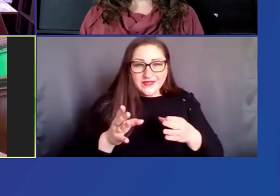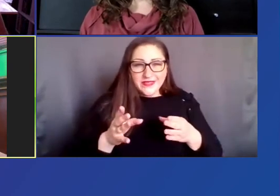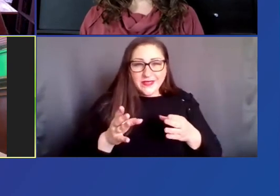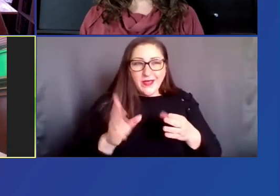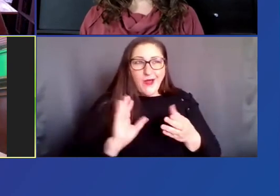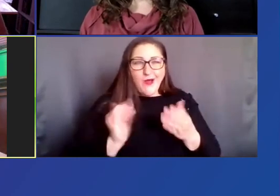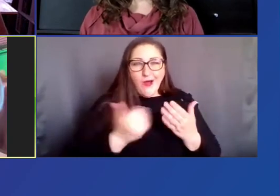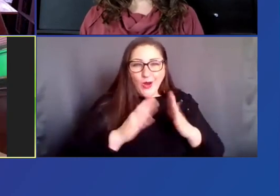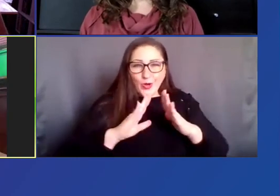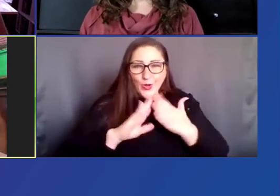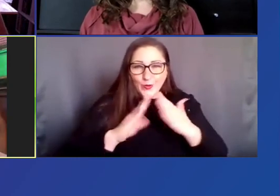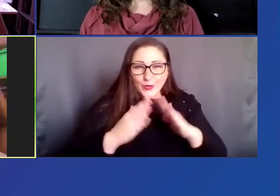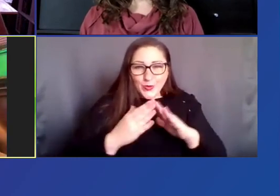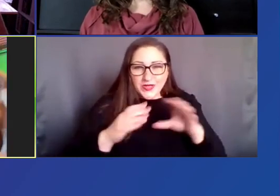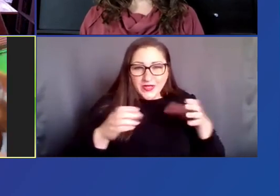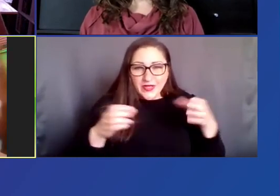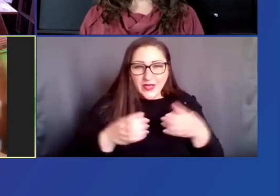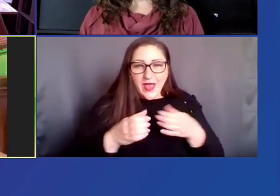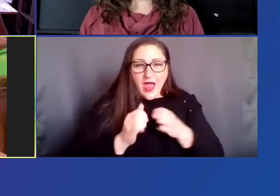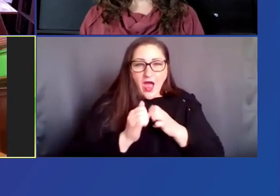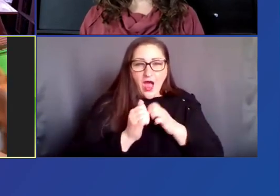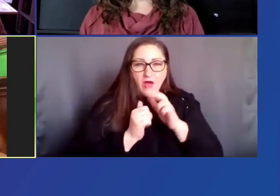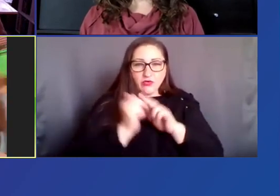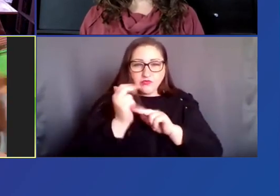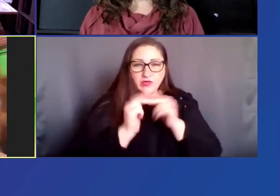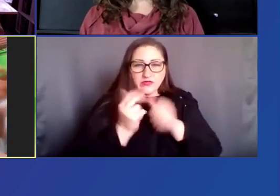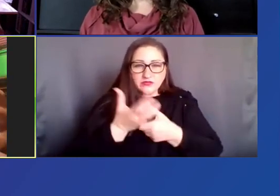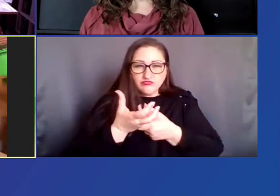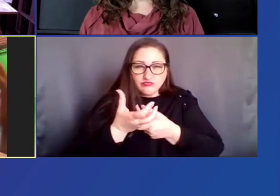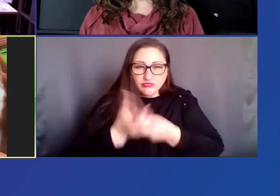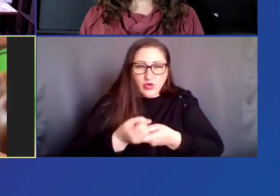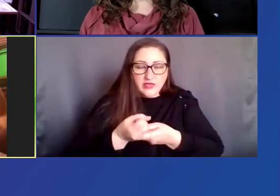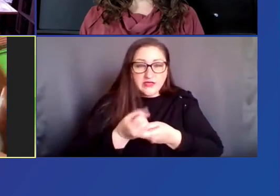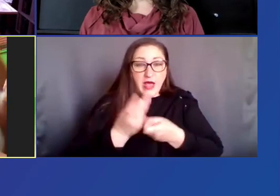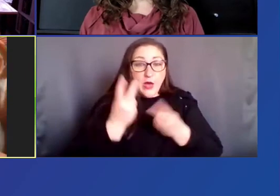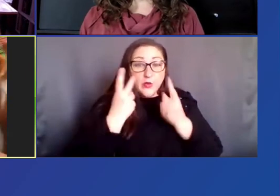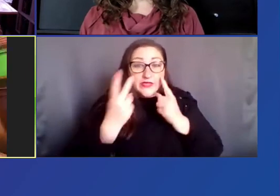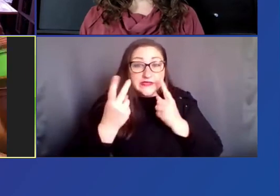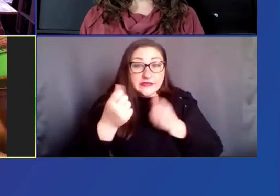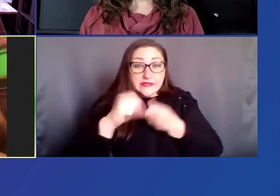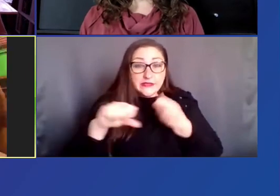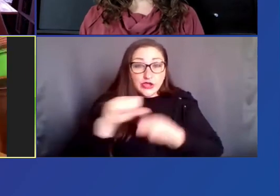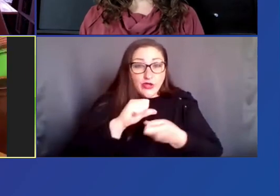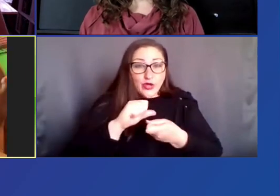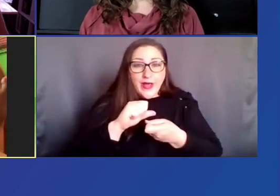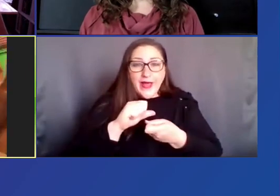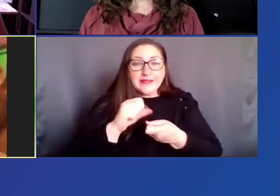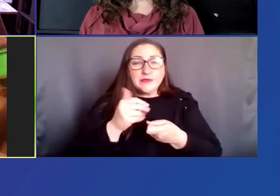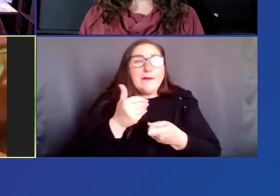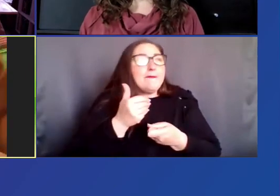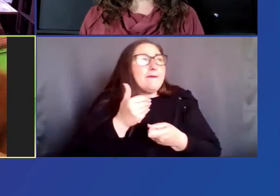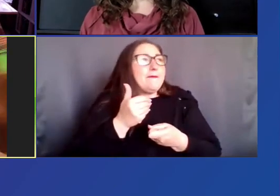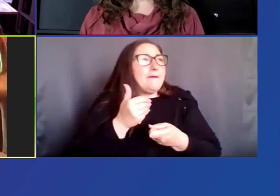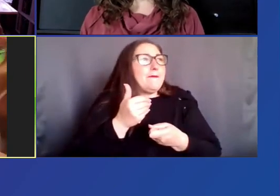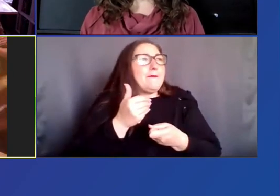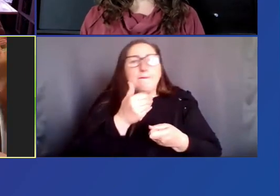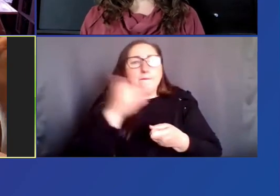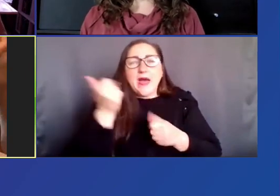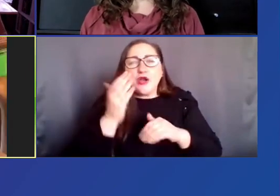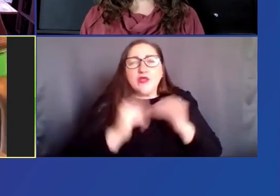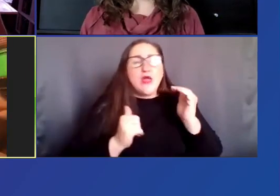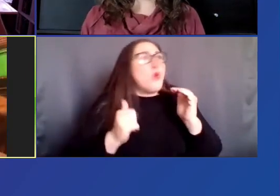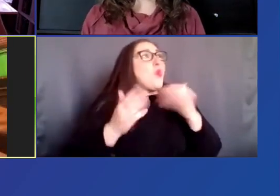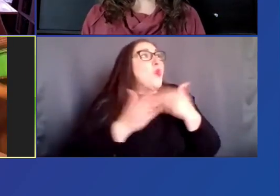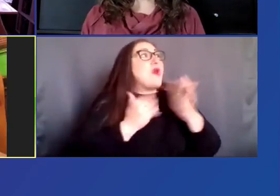our community, the way that we're building trust, the way that we're seeing each other has to be greater than whatever white supremacy